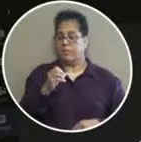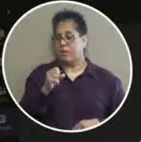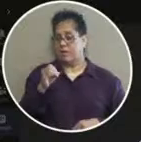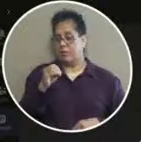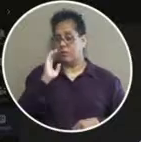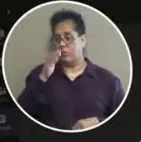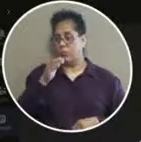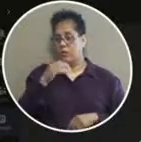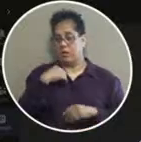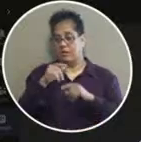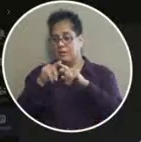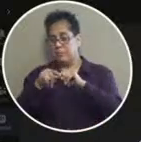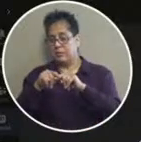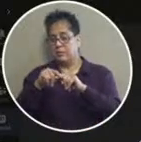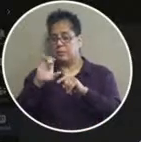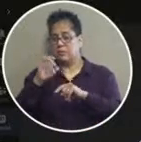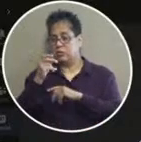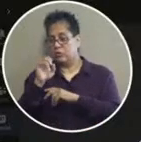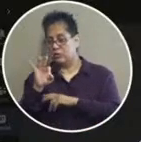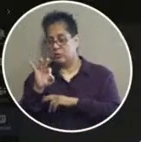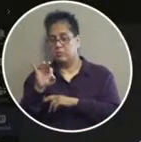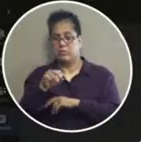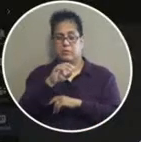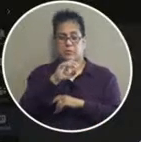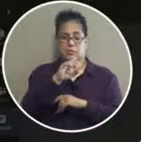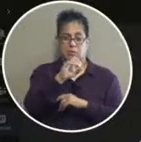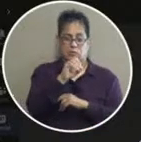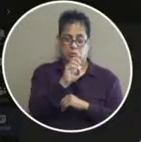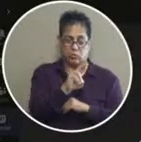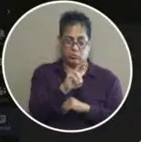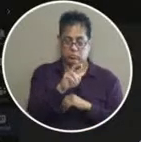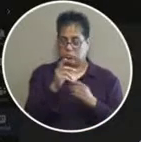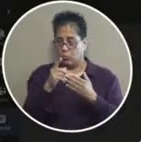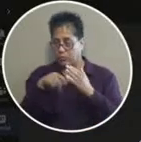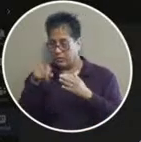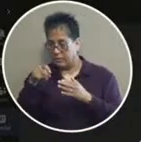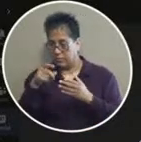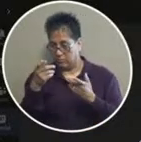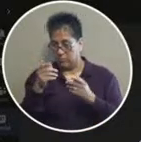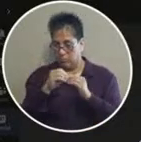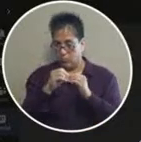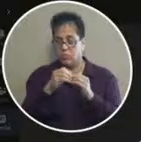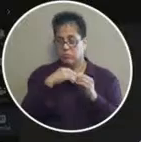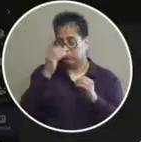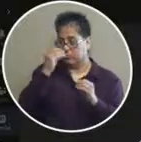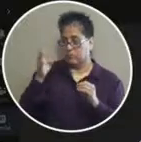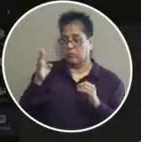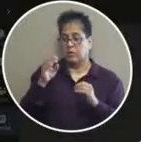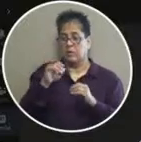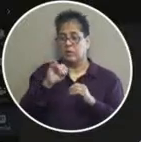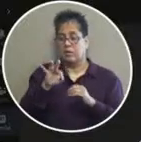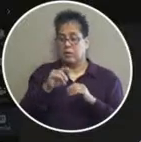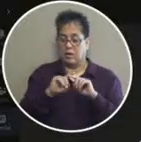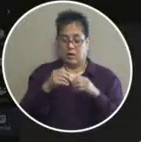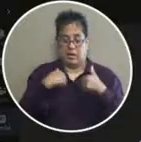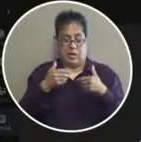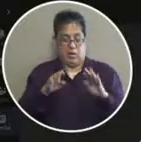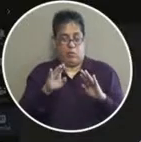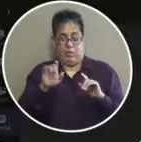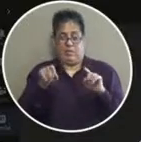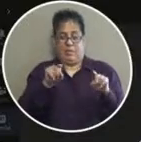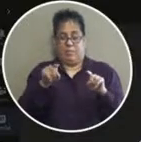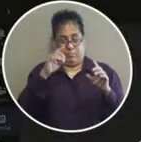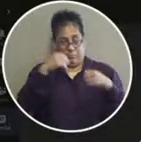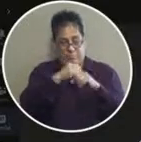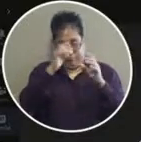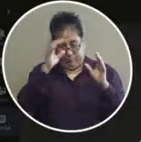Chief D'Agostino and Dr. Ocarranza to tell us what we need. If we need more, we'll keep more. But I'm allowing them to do it, not just whether or not it's